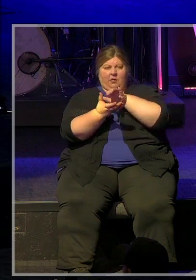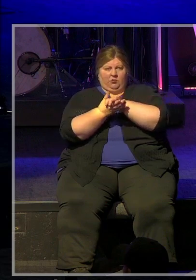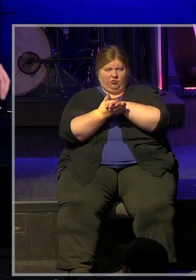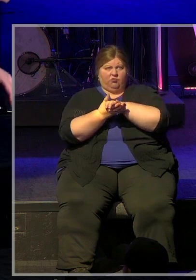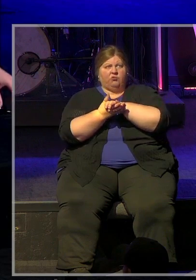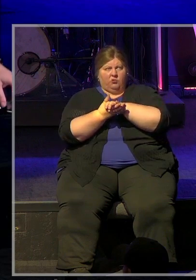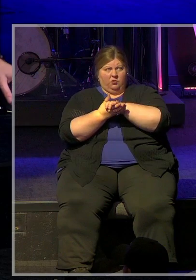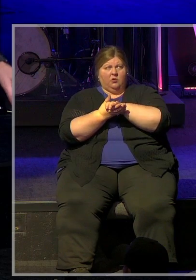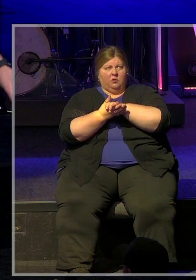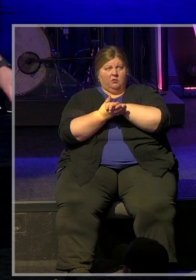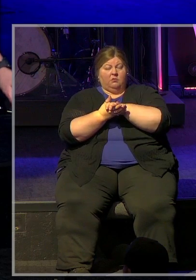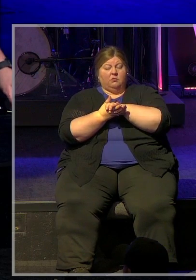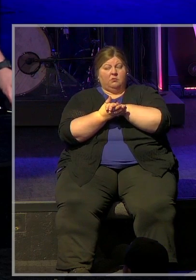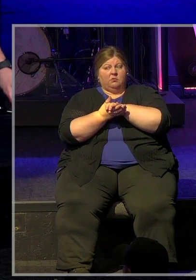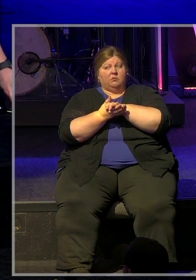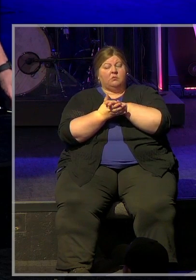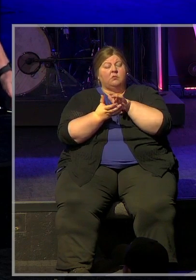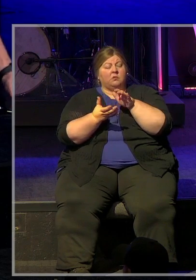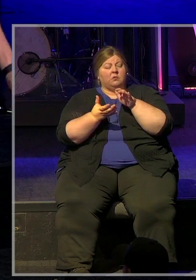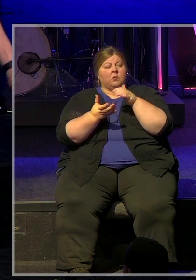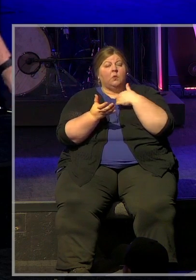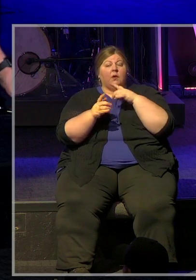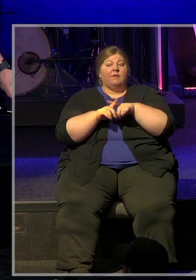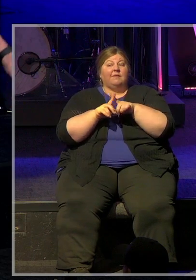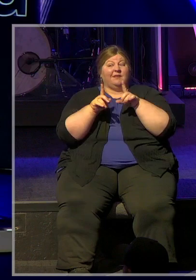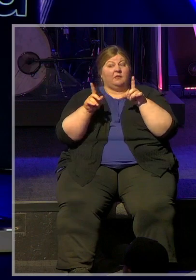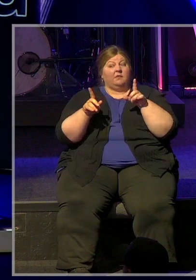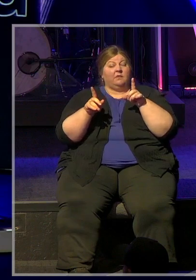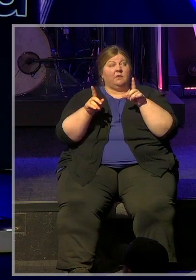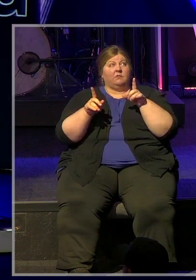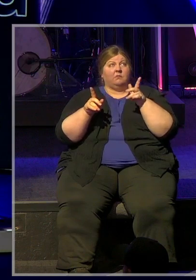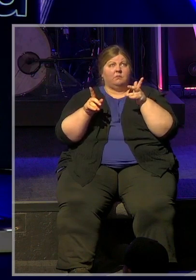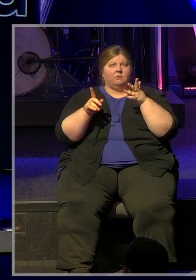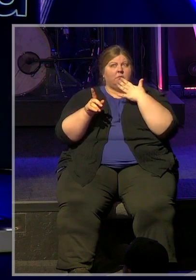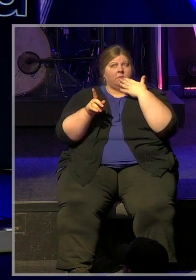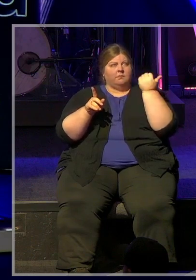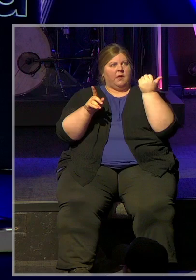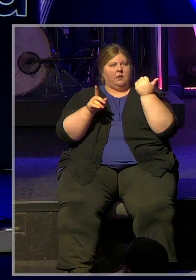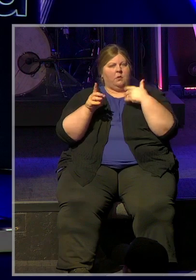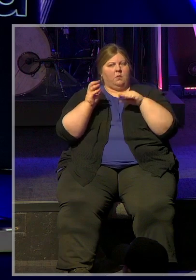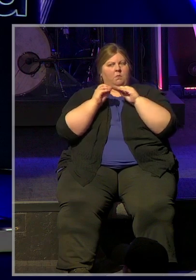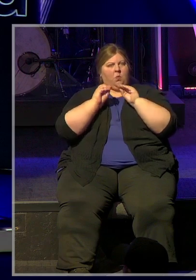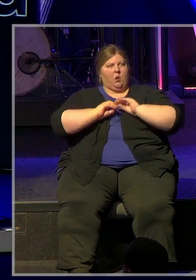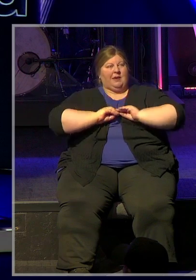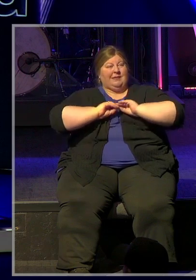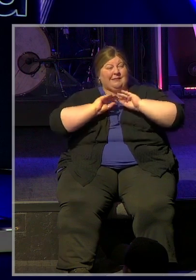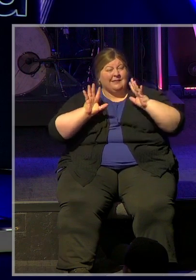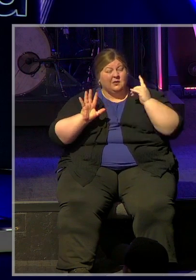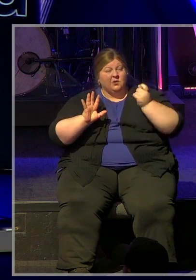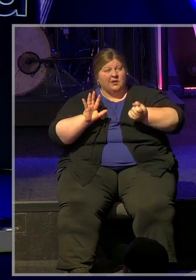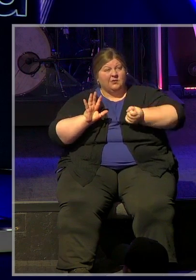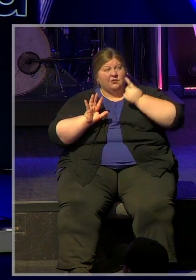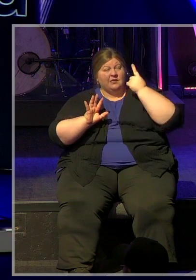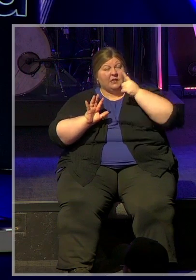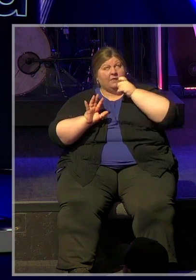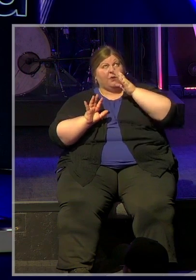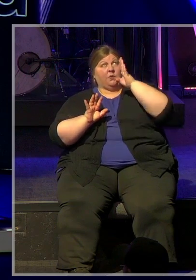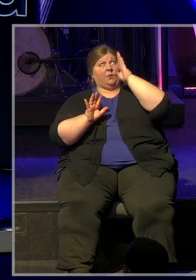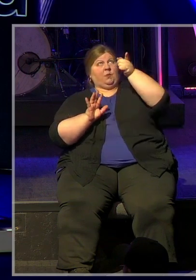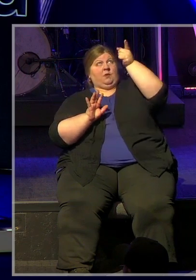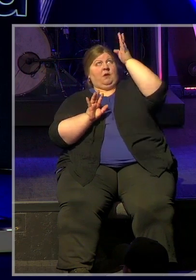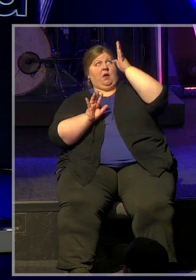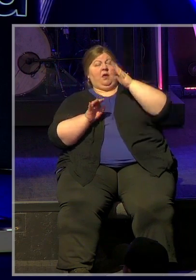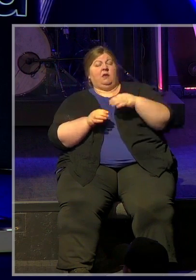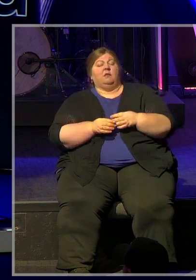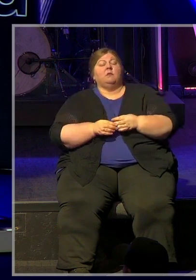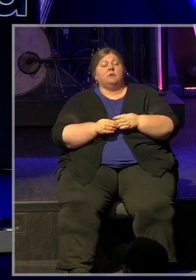that we might even have a different or better or fuller understanding of who God is. But this is why I